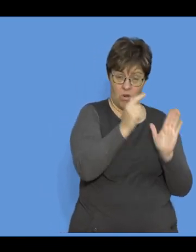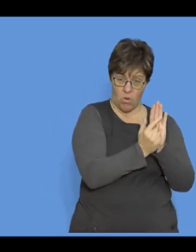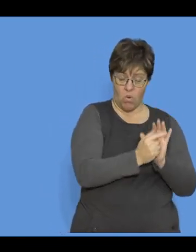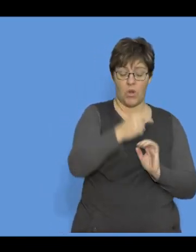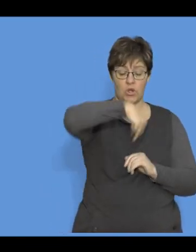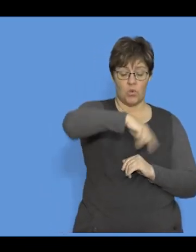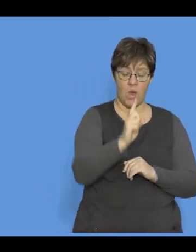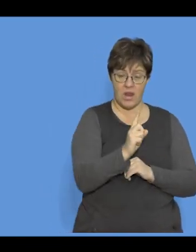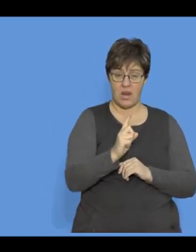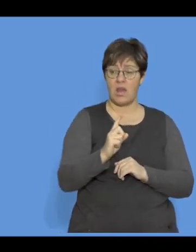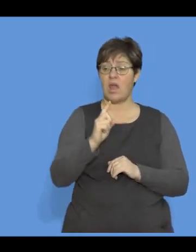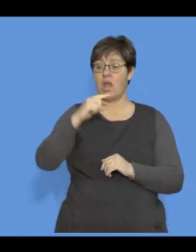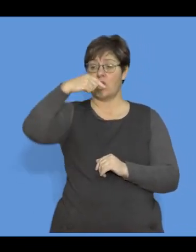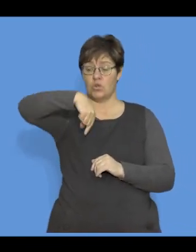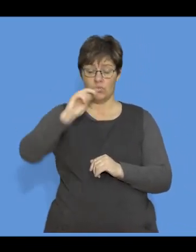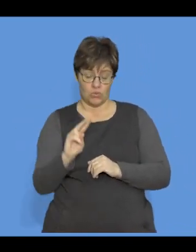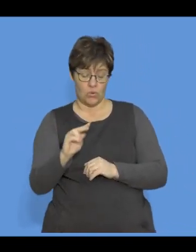Q2 over R squared.